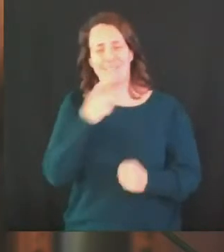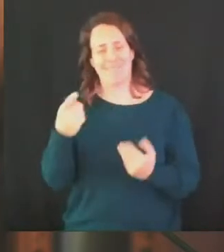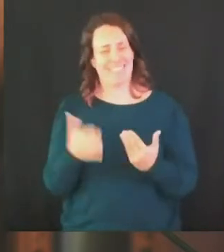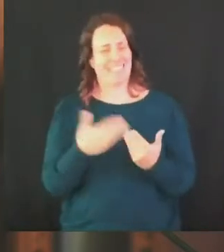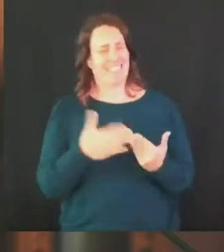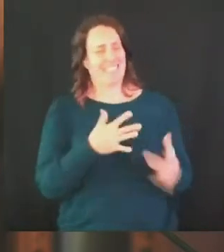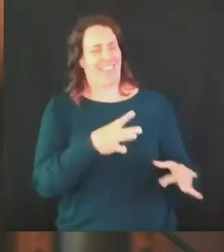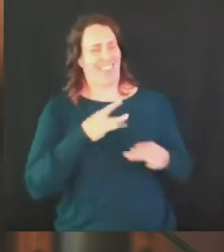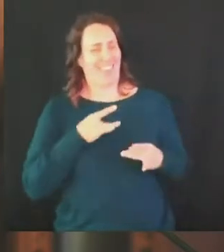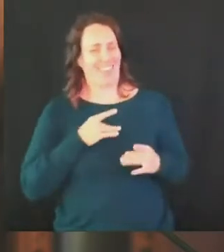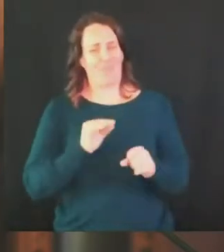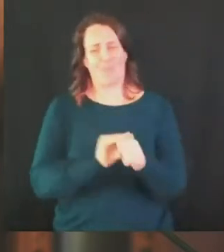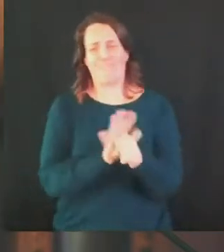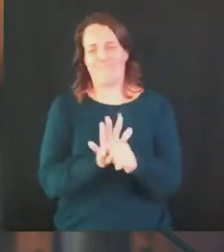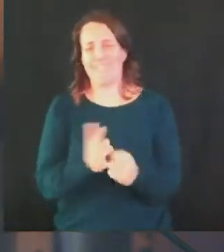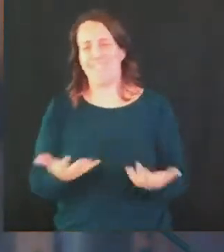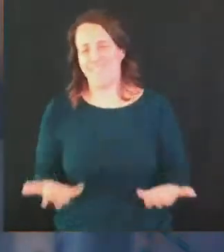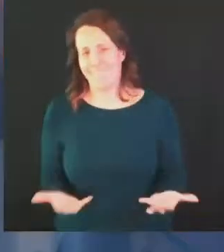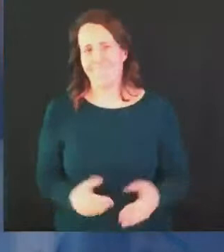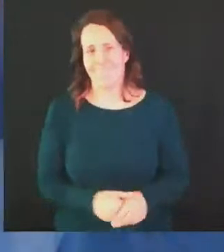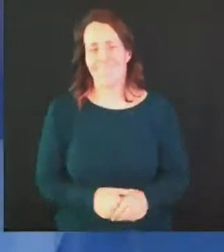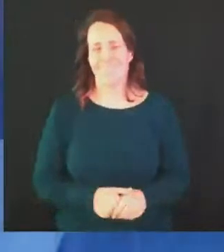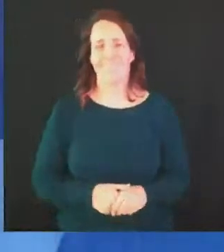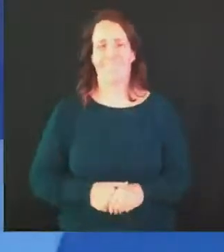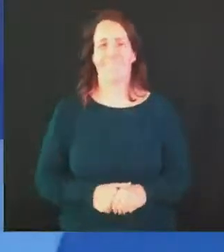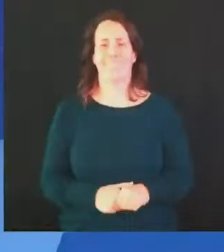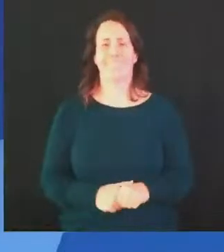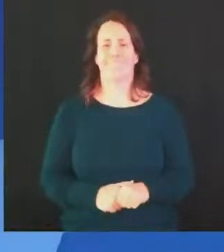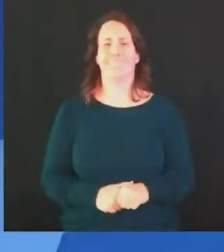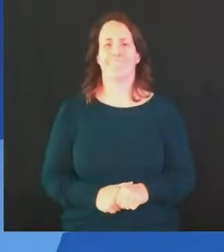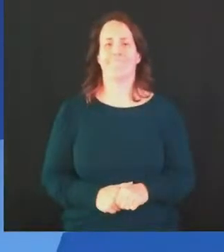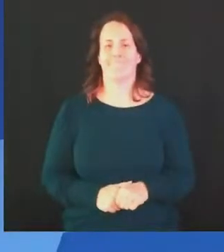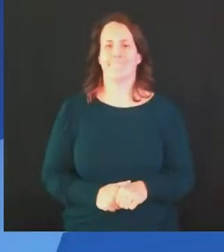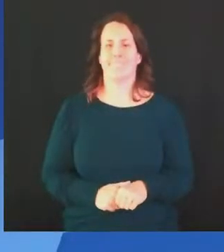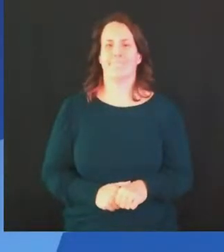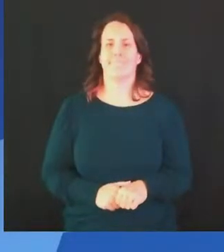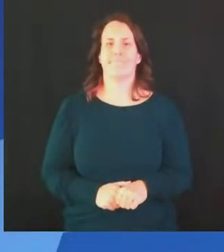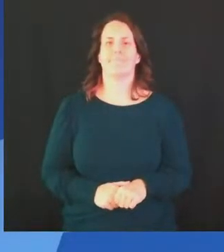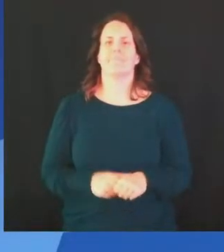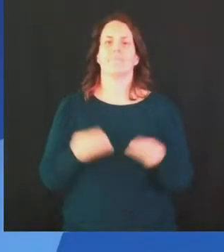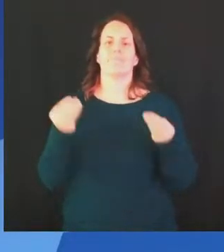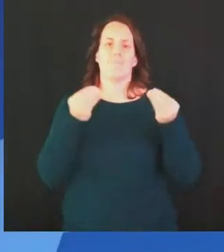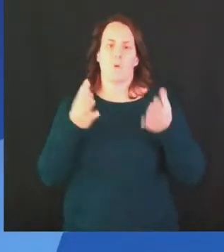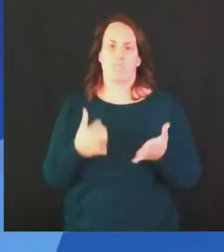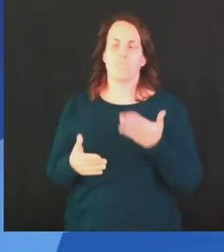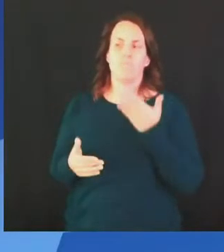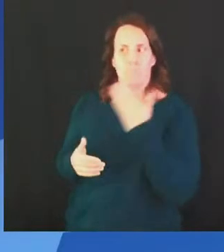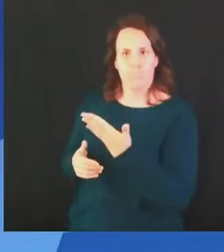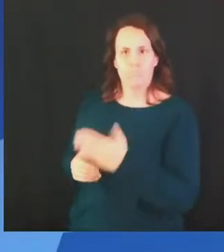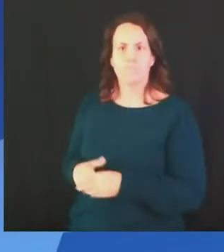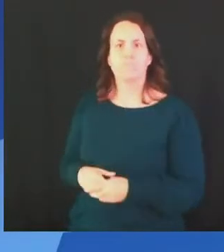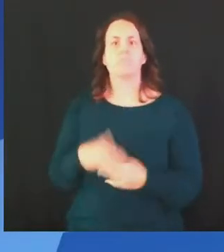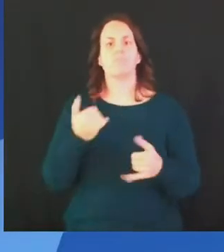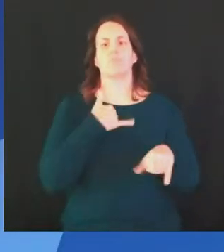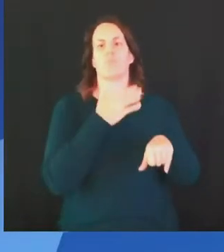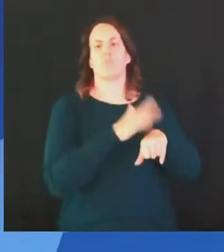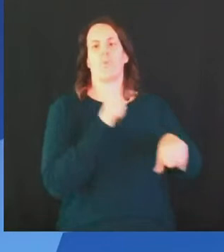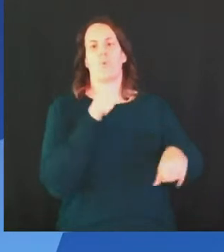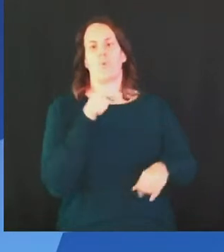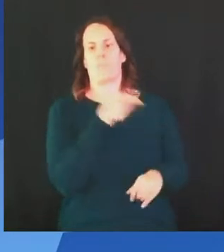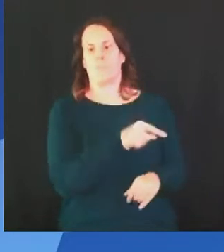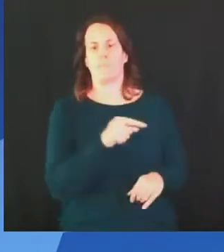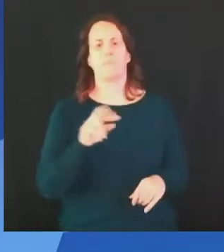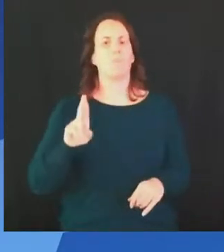as possible. Thank you, Denise. Now to Rob Sussman from WTAQ Radio in Green Bay. Rob?